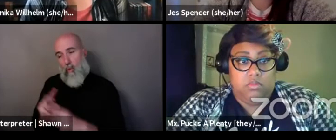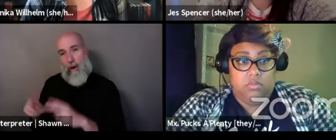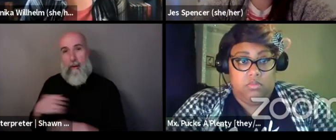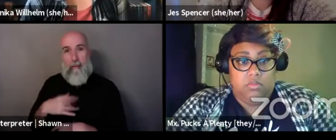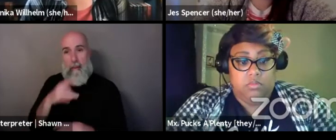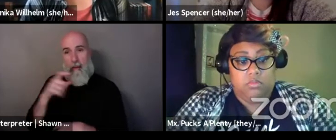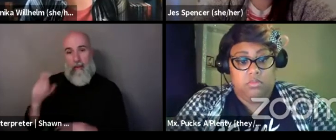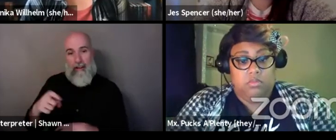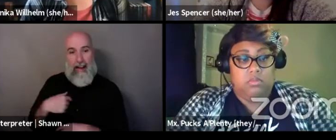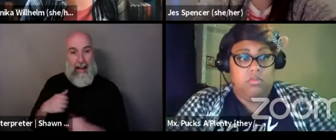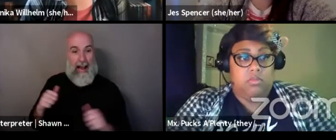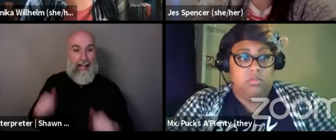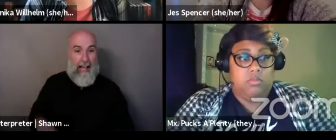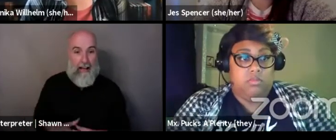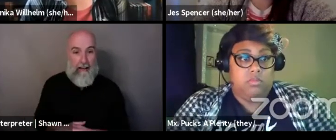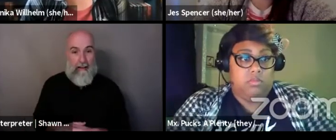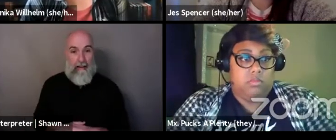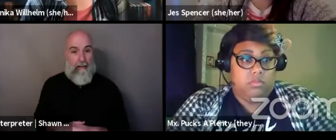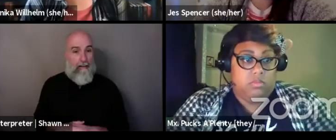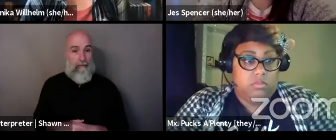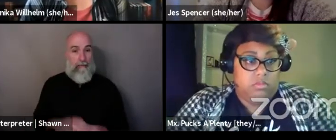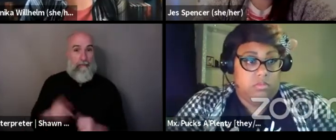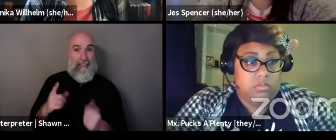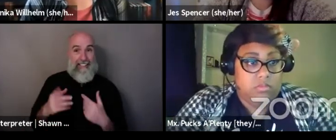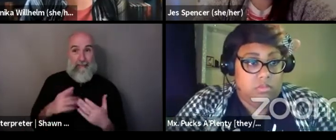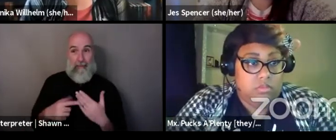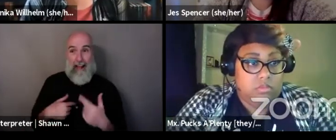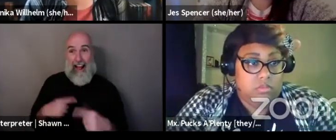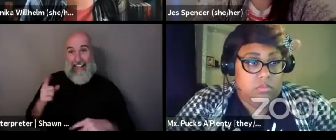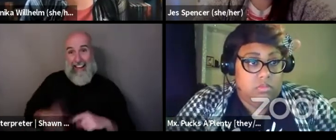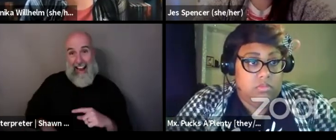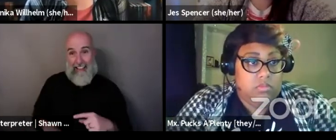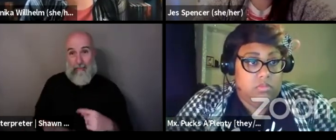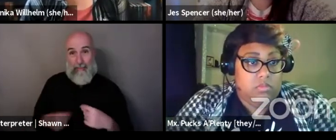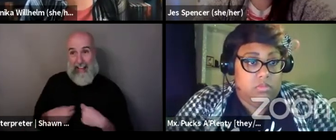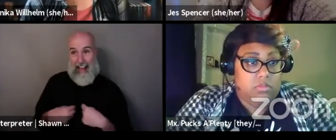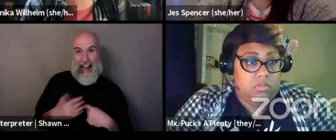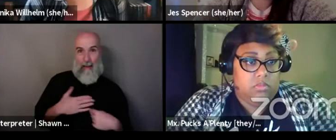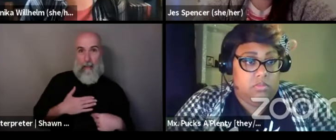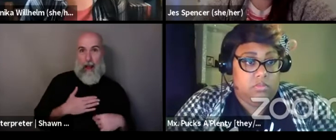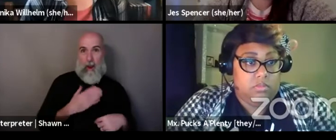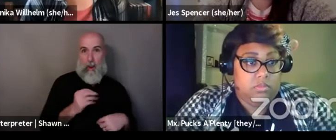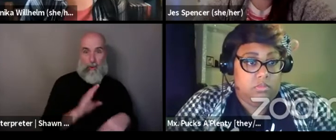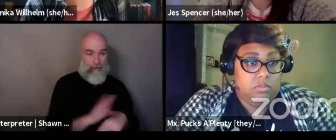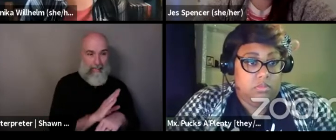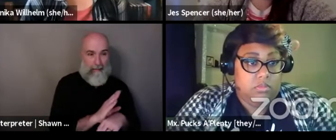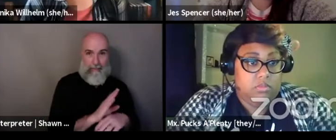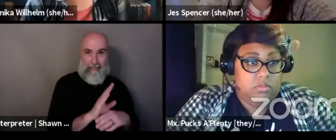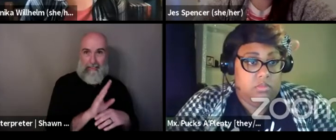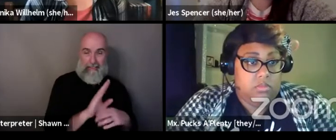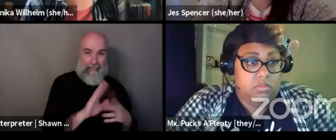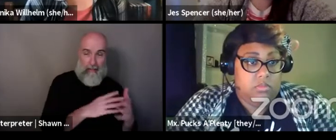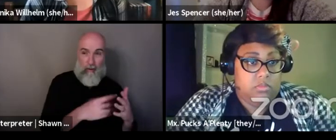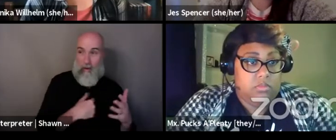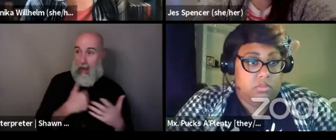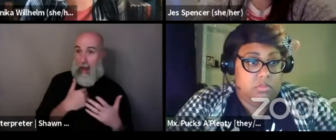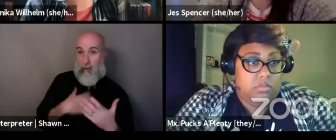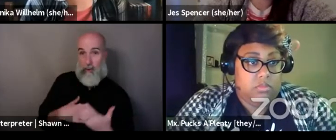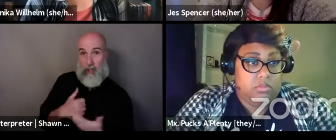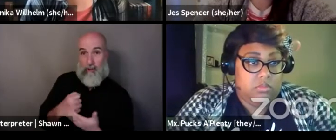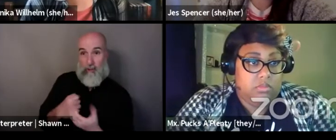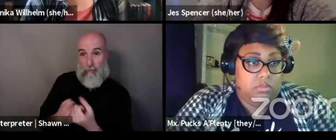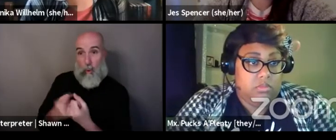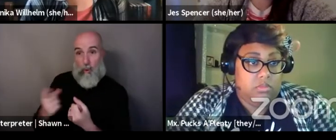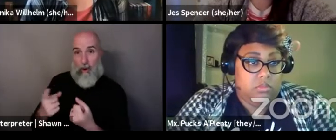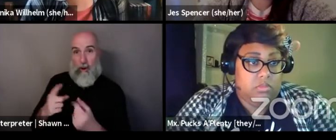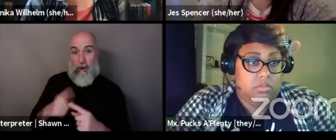needs it and I'm able to. But even though a lot of times I'm not able to because I have such a busy schedule, and it's like, I wish I could support you, but like I'm